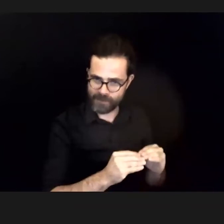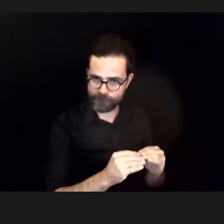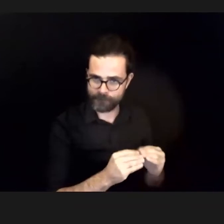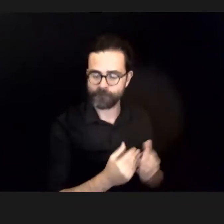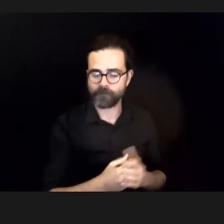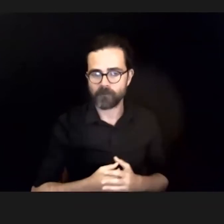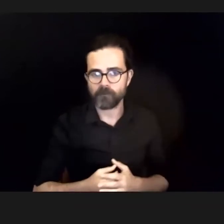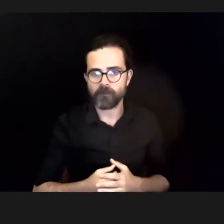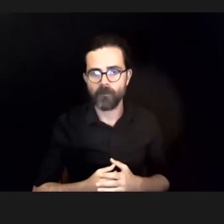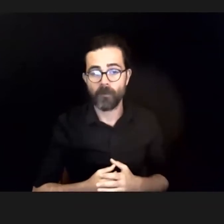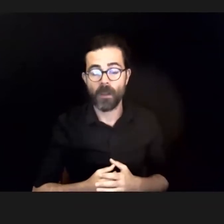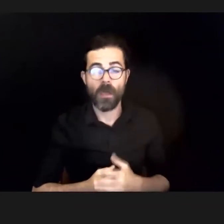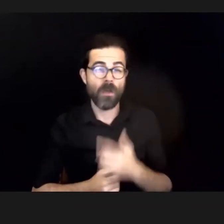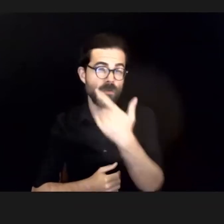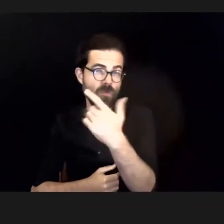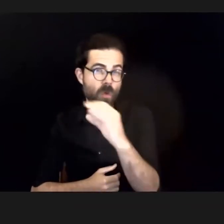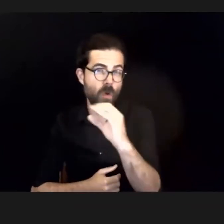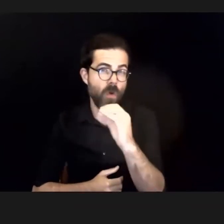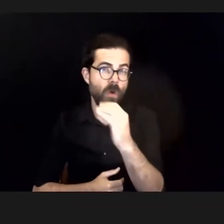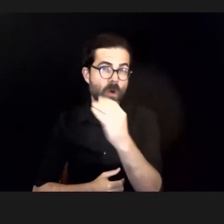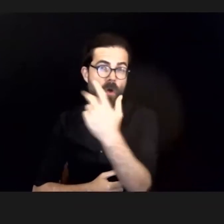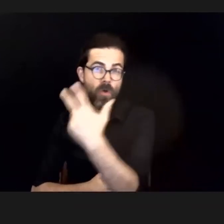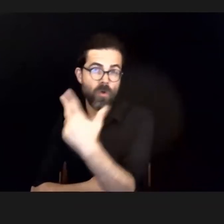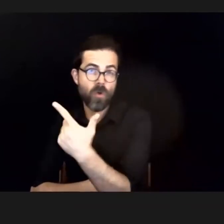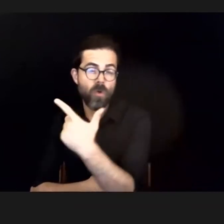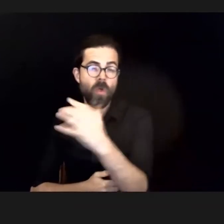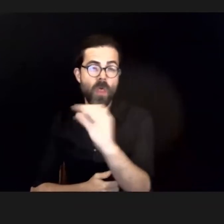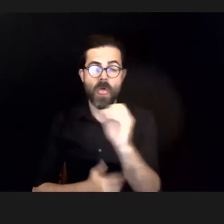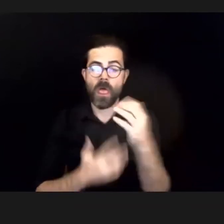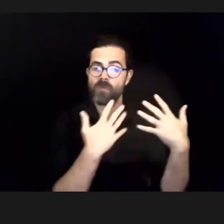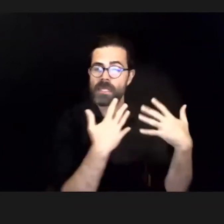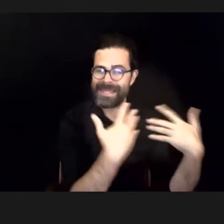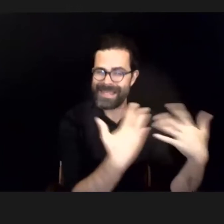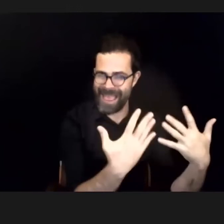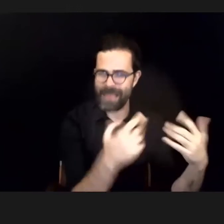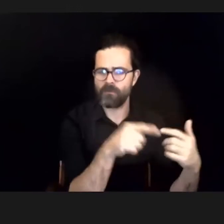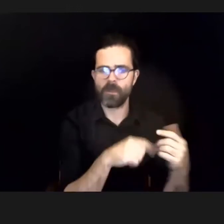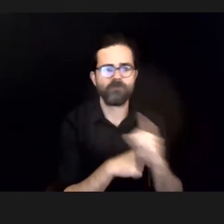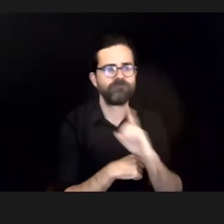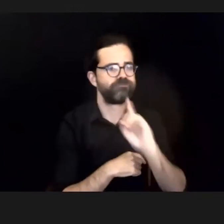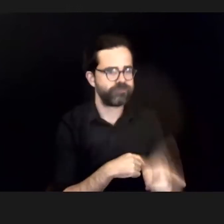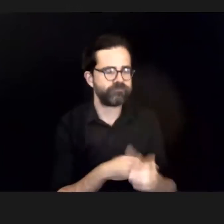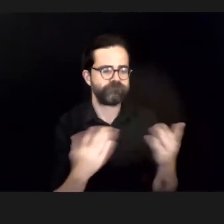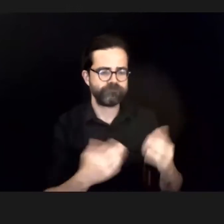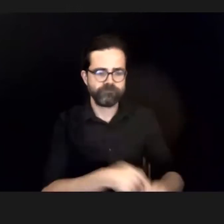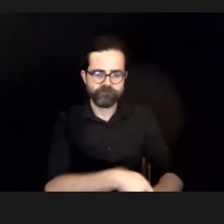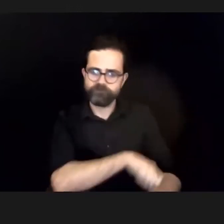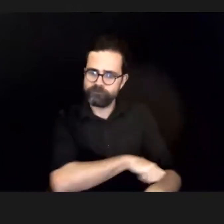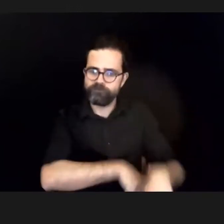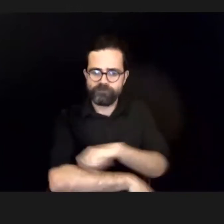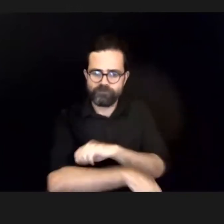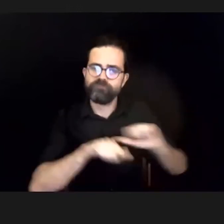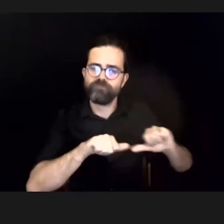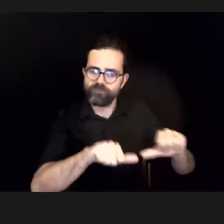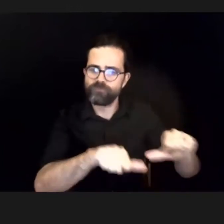in 2010, we firmly set up this commitment, and we are still working in it today. We have a real service